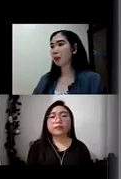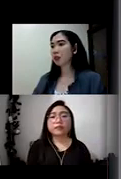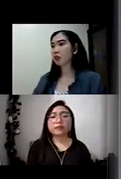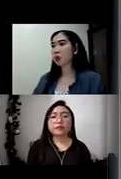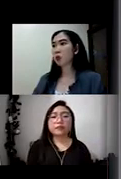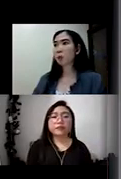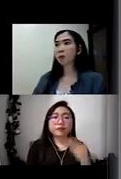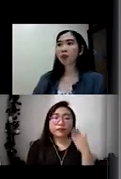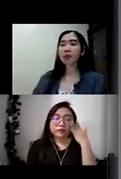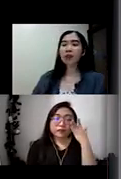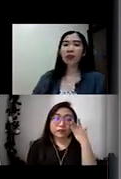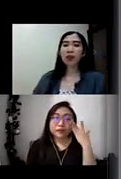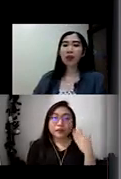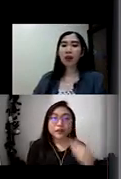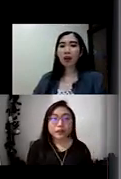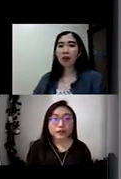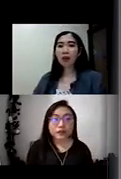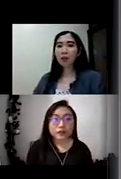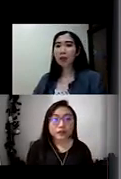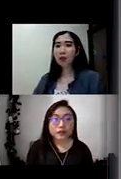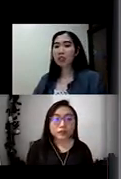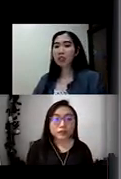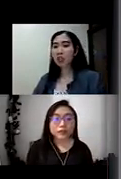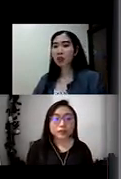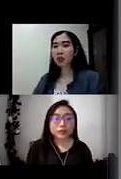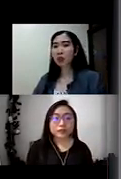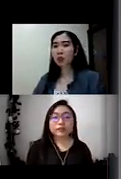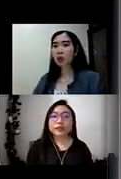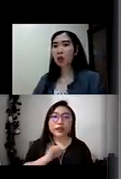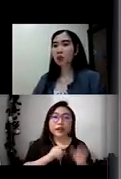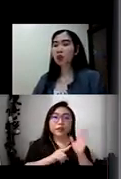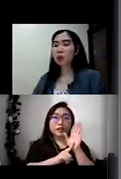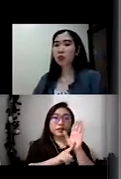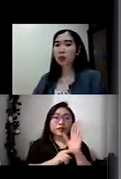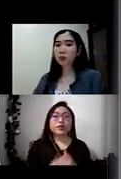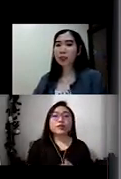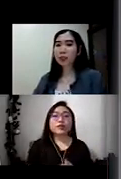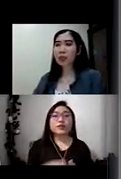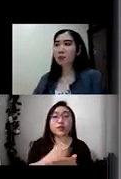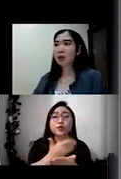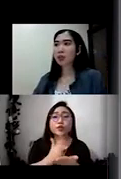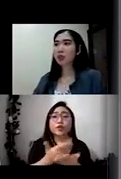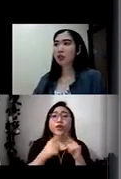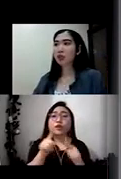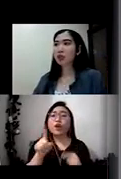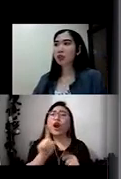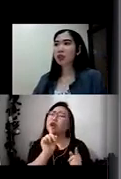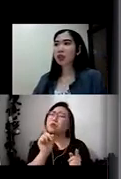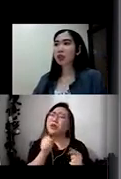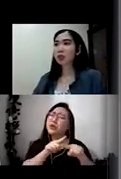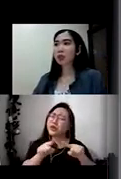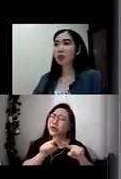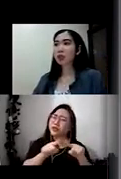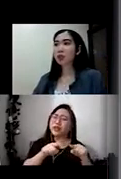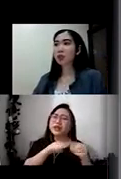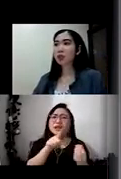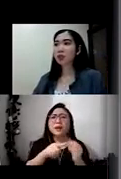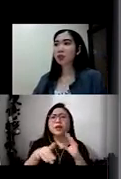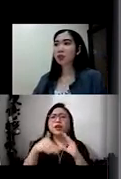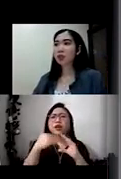Ayan. So, I will just share to you kung ano-ano ba yung pinagkaiba nung share